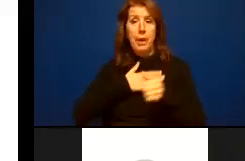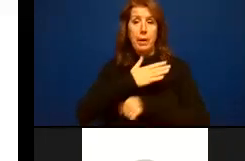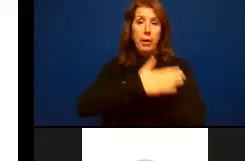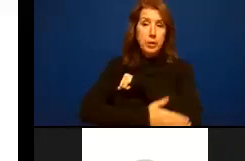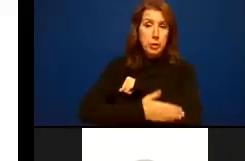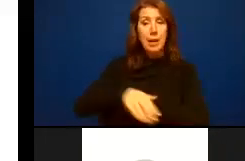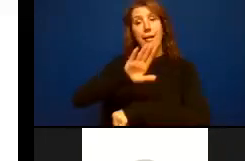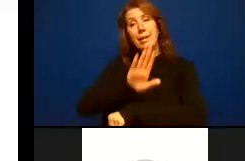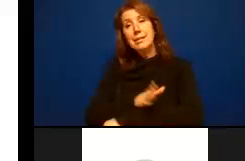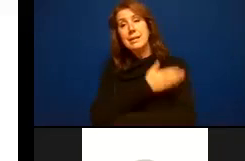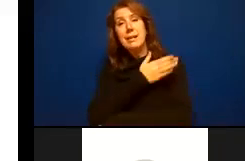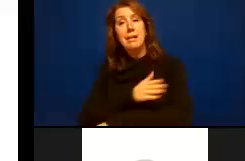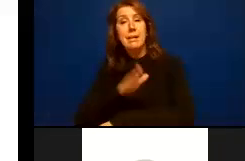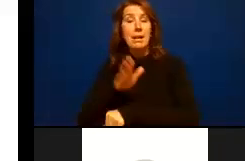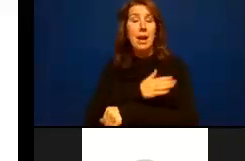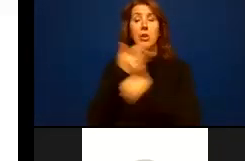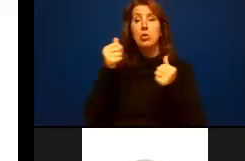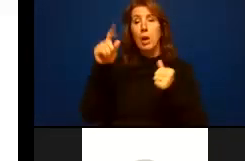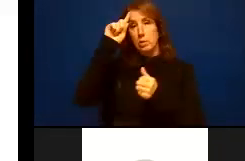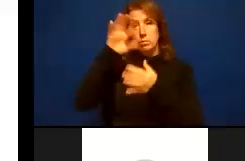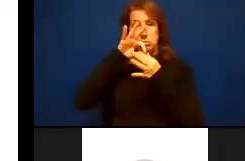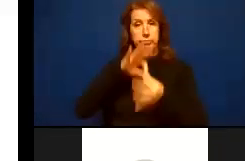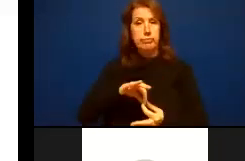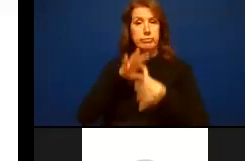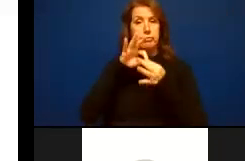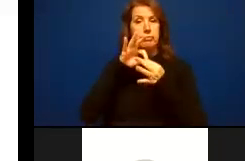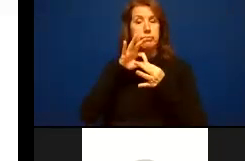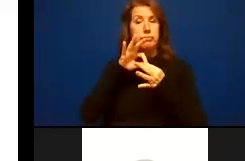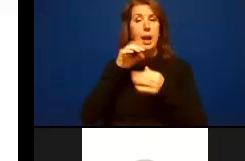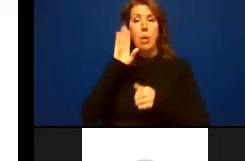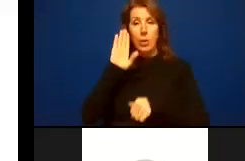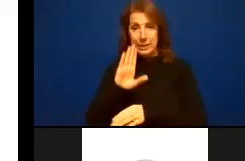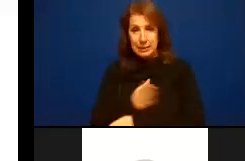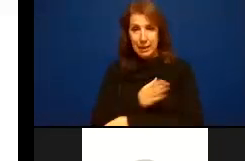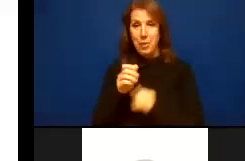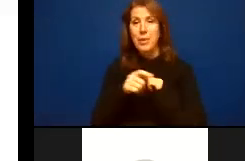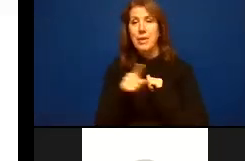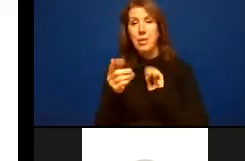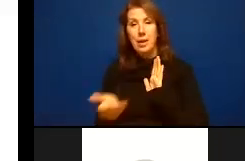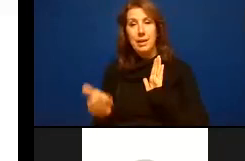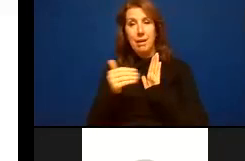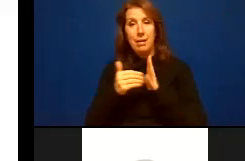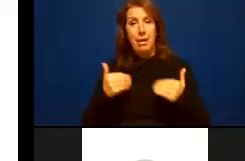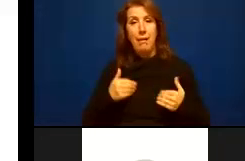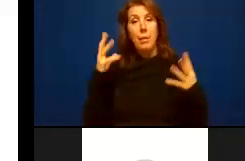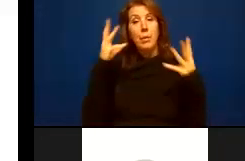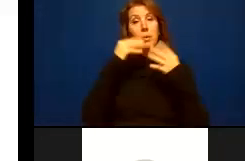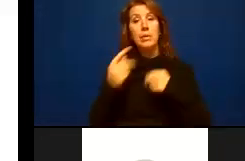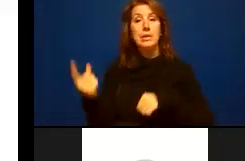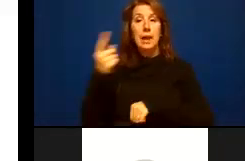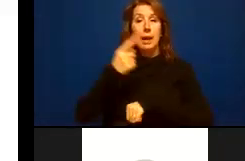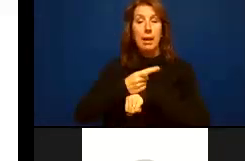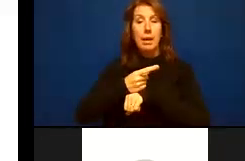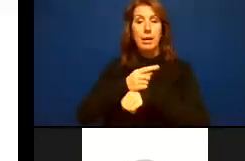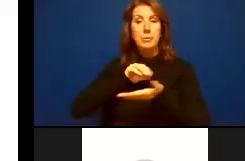and bring my mind back home. I will sing with you again. Have a beautiful day. Love,